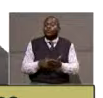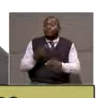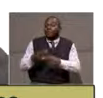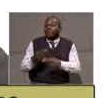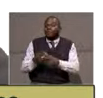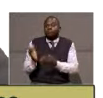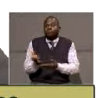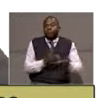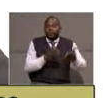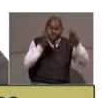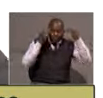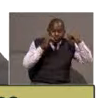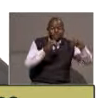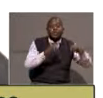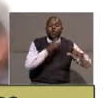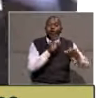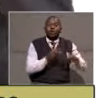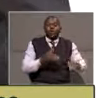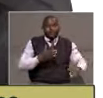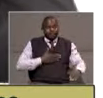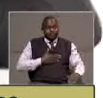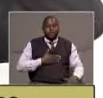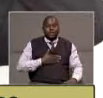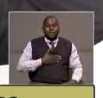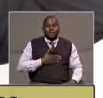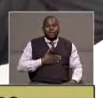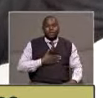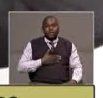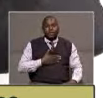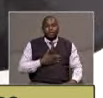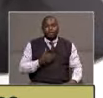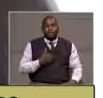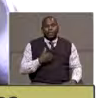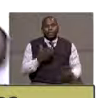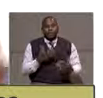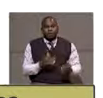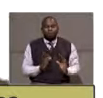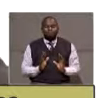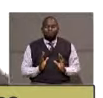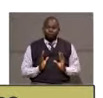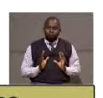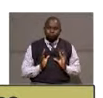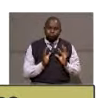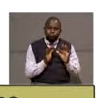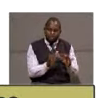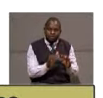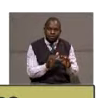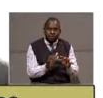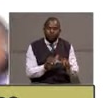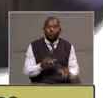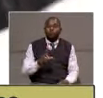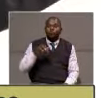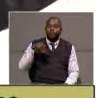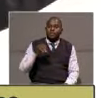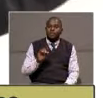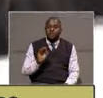the president's office, that I have gone with the, maybe a battalion of UPDF to go